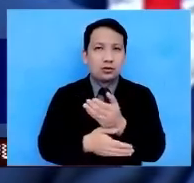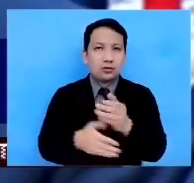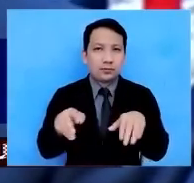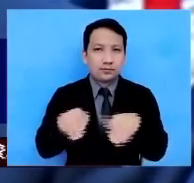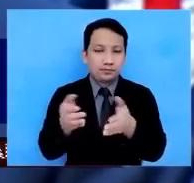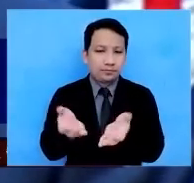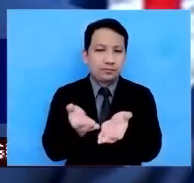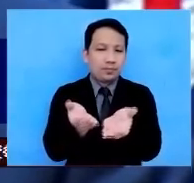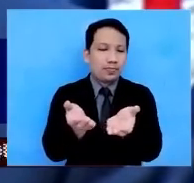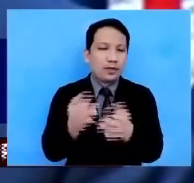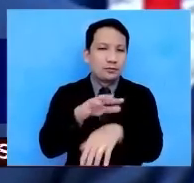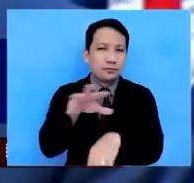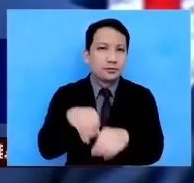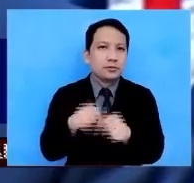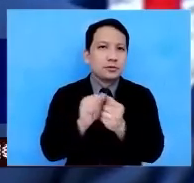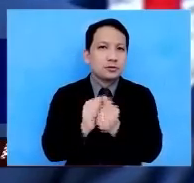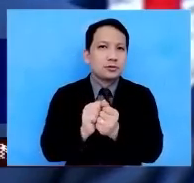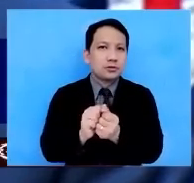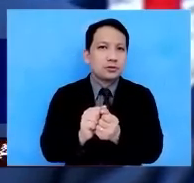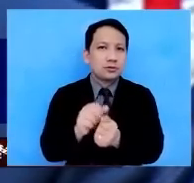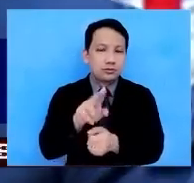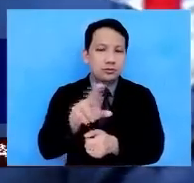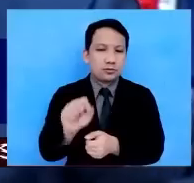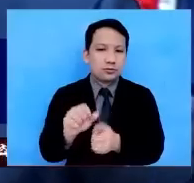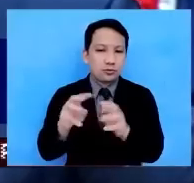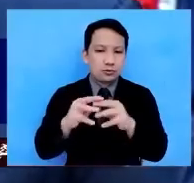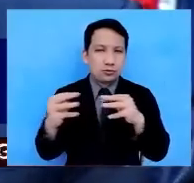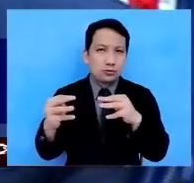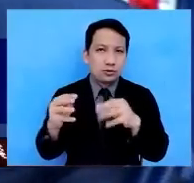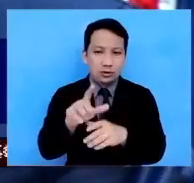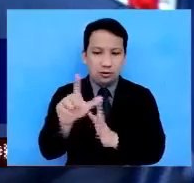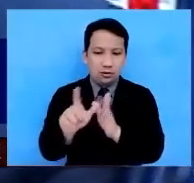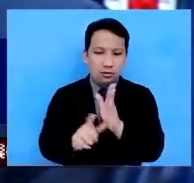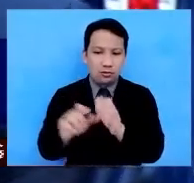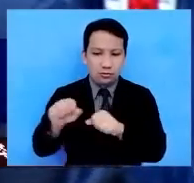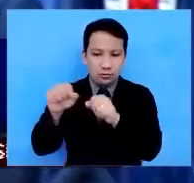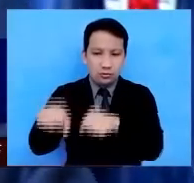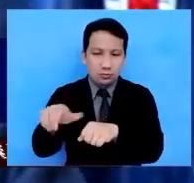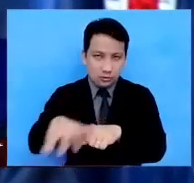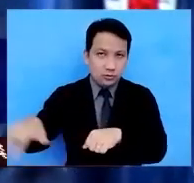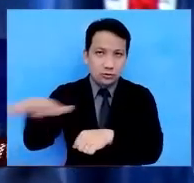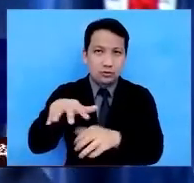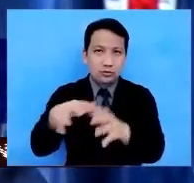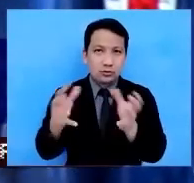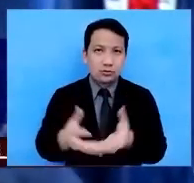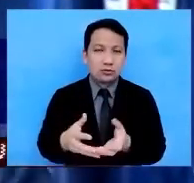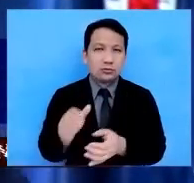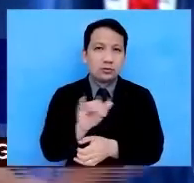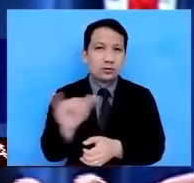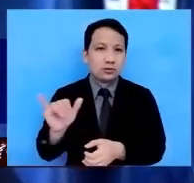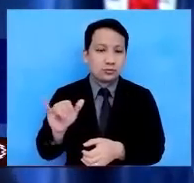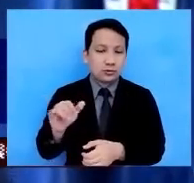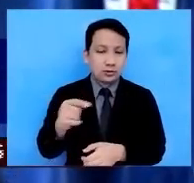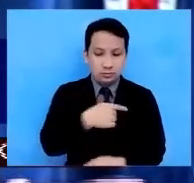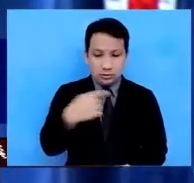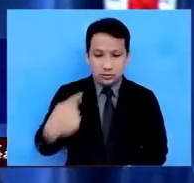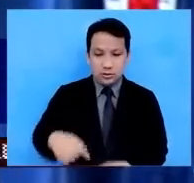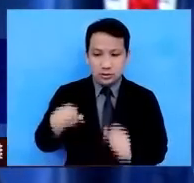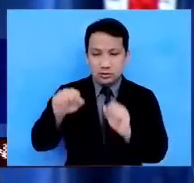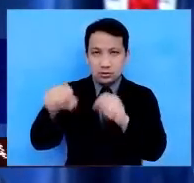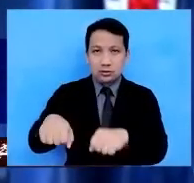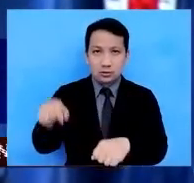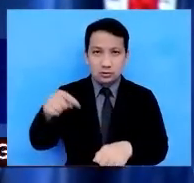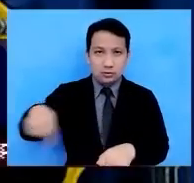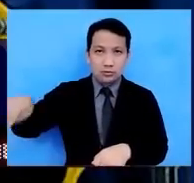in asserting the UN Convention on the Law of the Sea throughout the world, but in places like the South China Sea, where most of Australia's